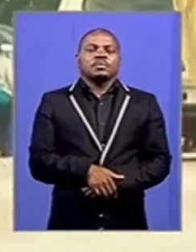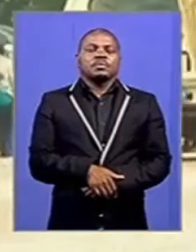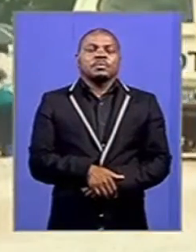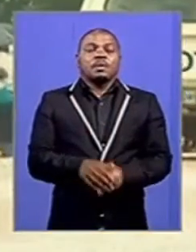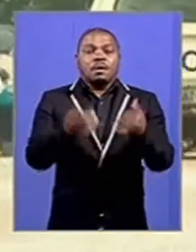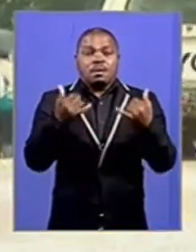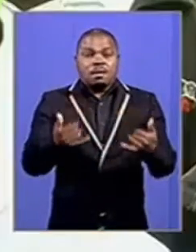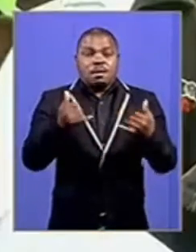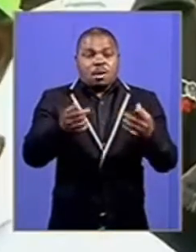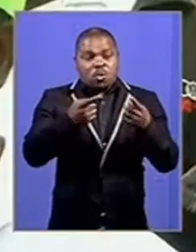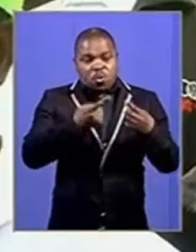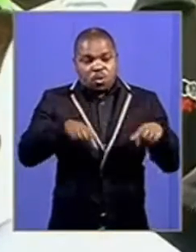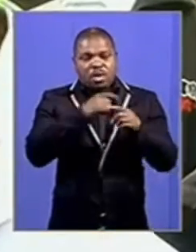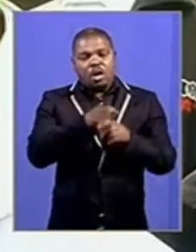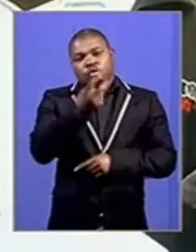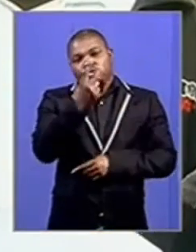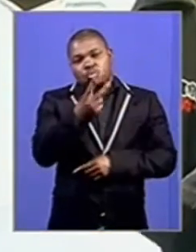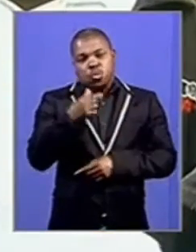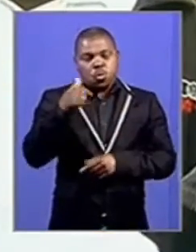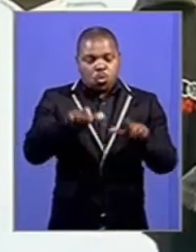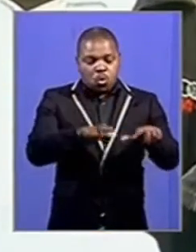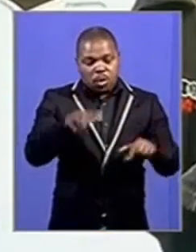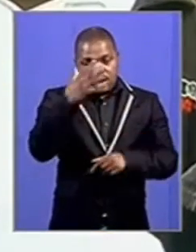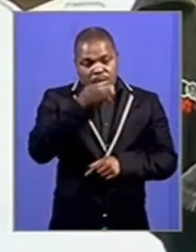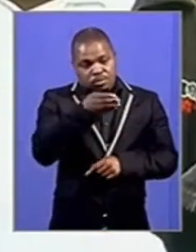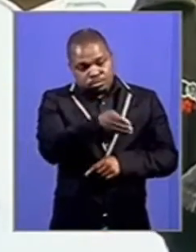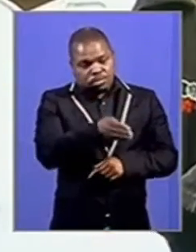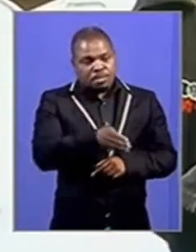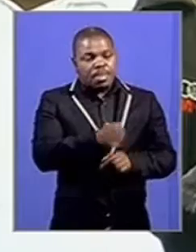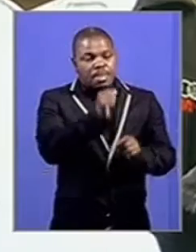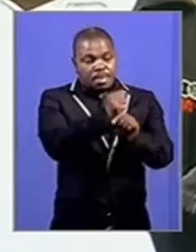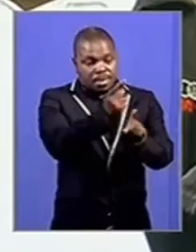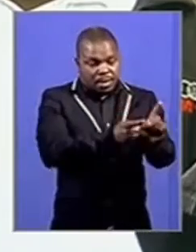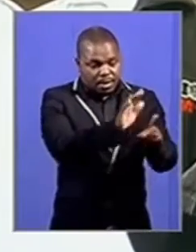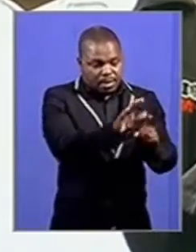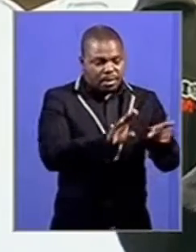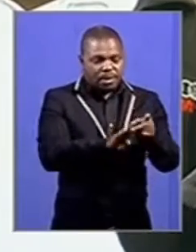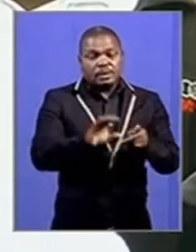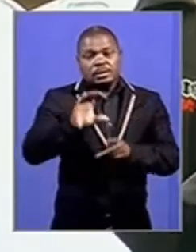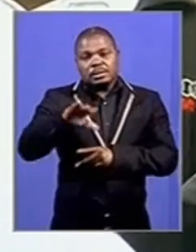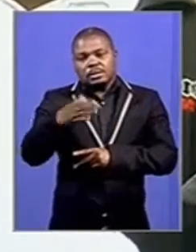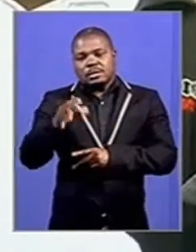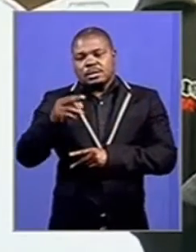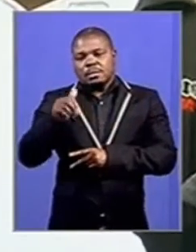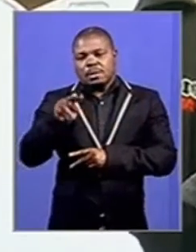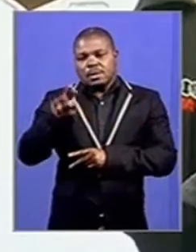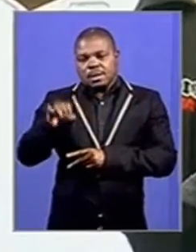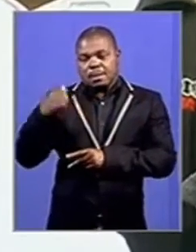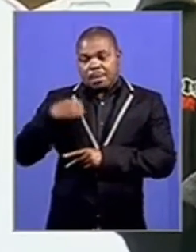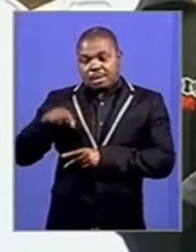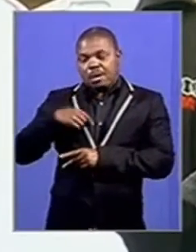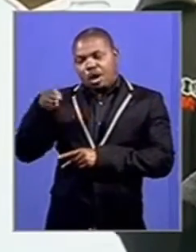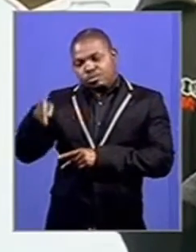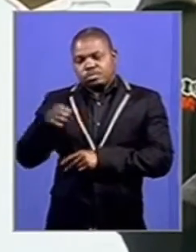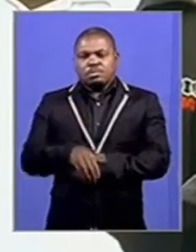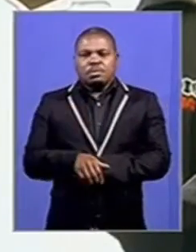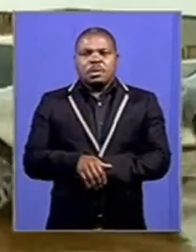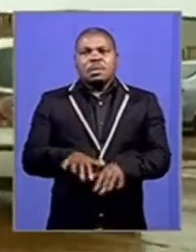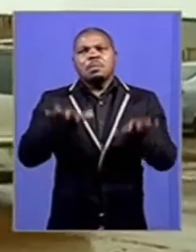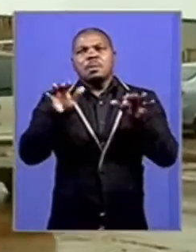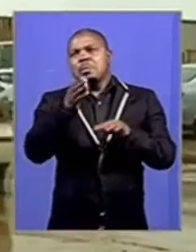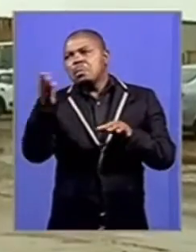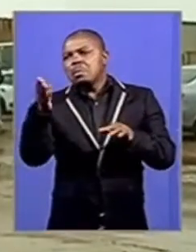we are contesting in two local municipalities, Greater Giyane and Collins Chabane municipality. You know, people can't wait in other